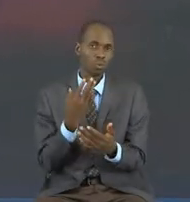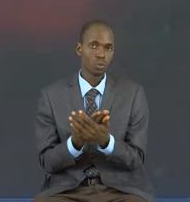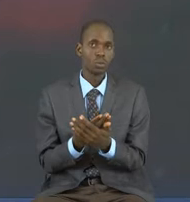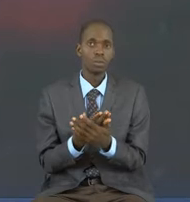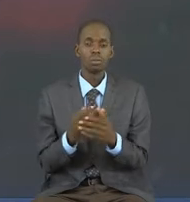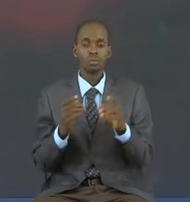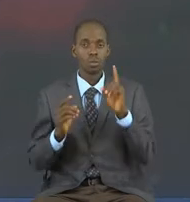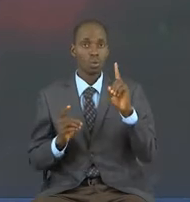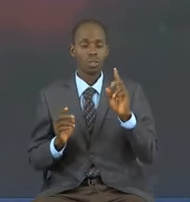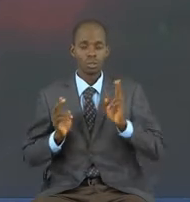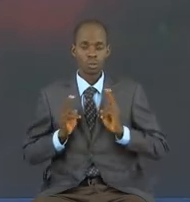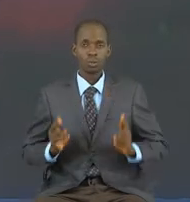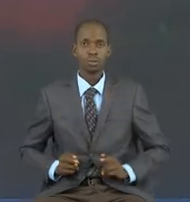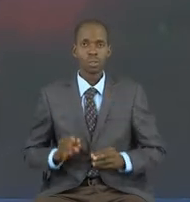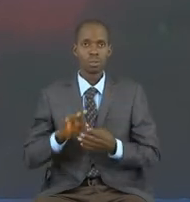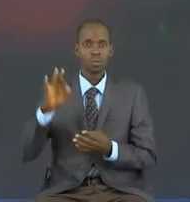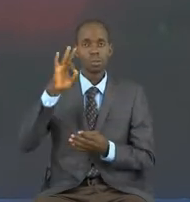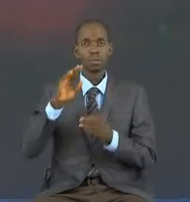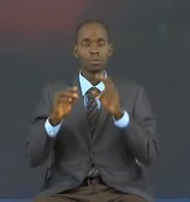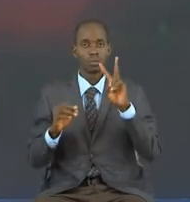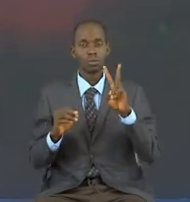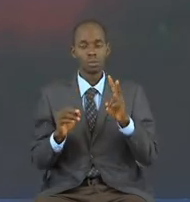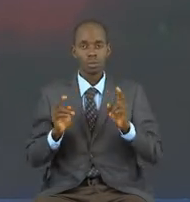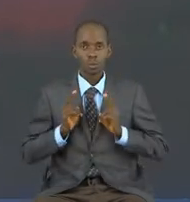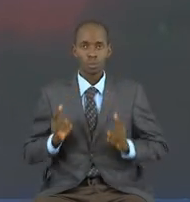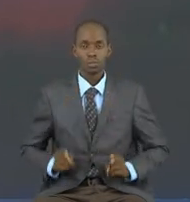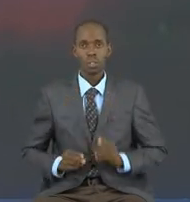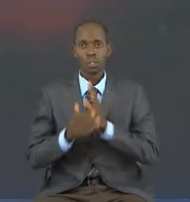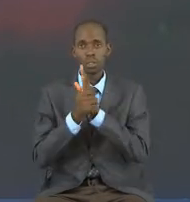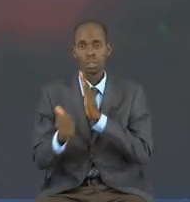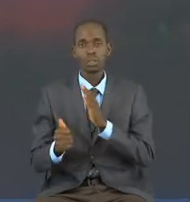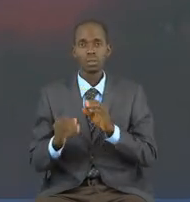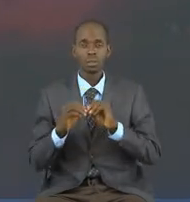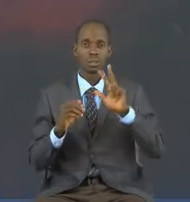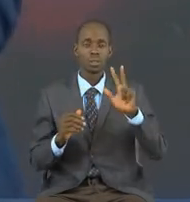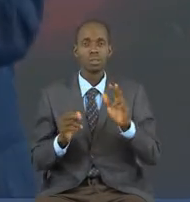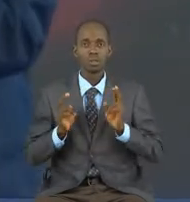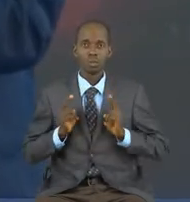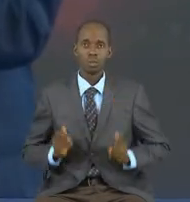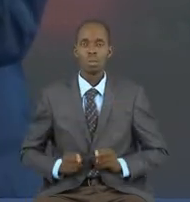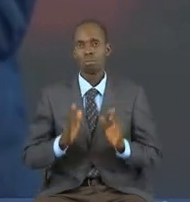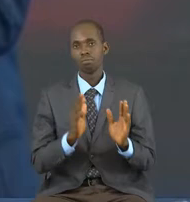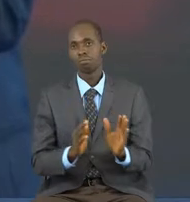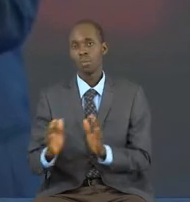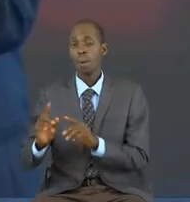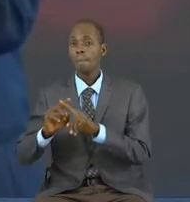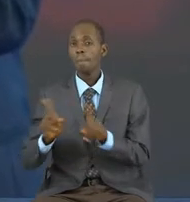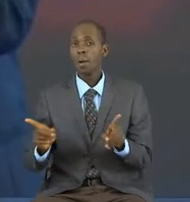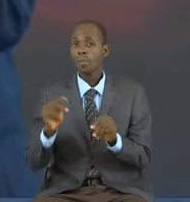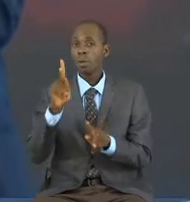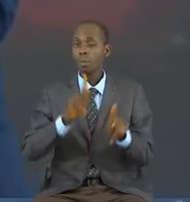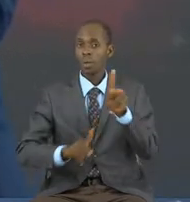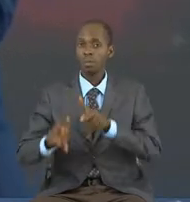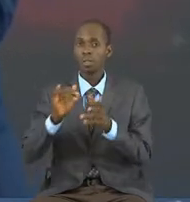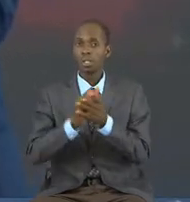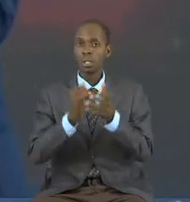human skill, human strategy. But the people that come and